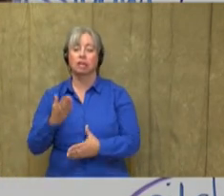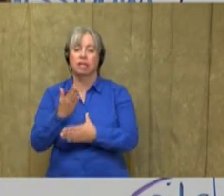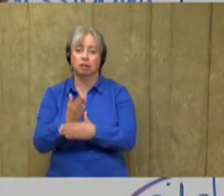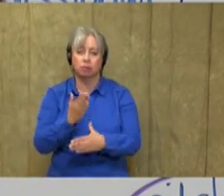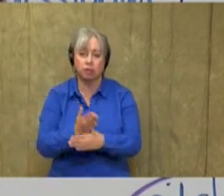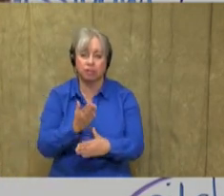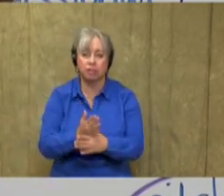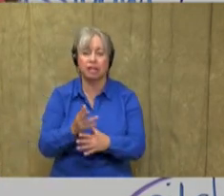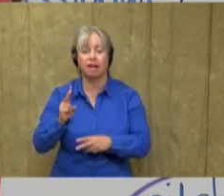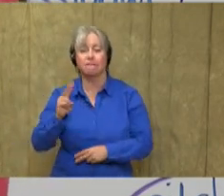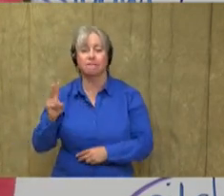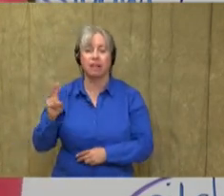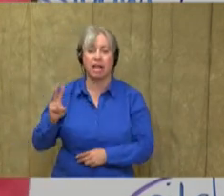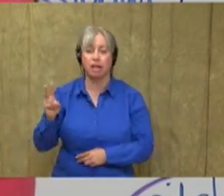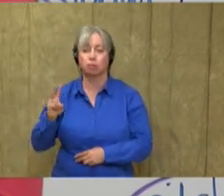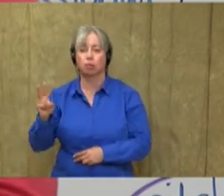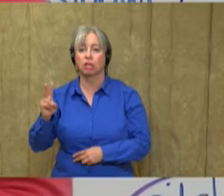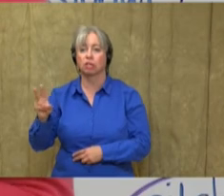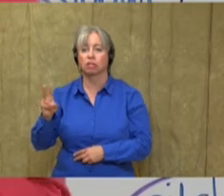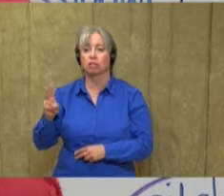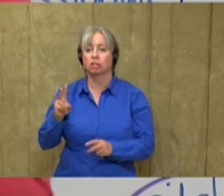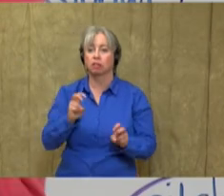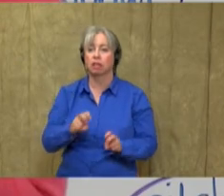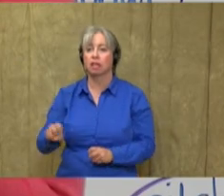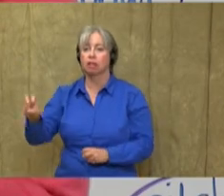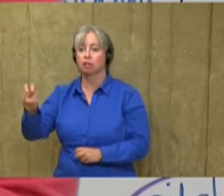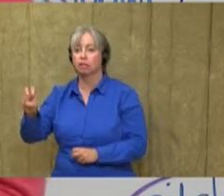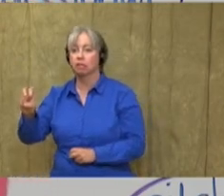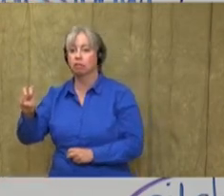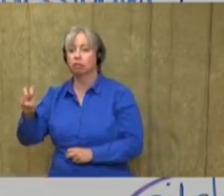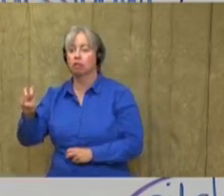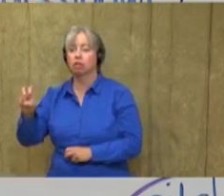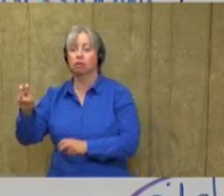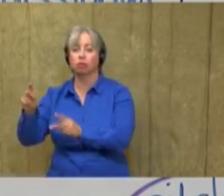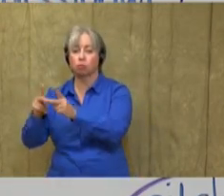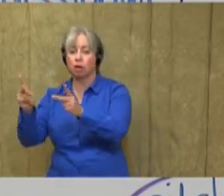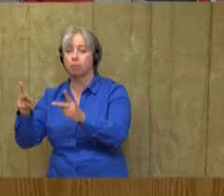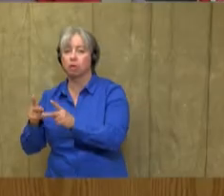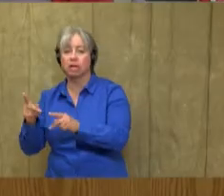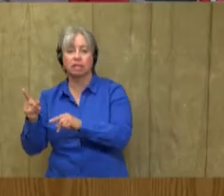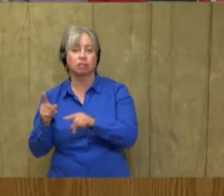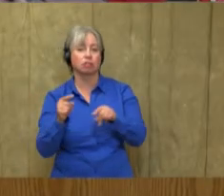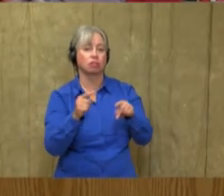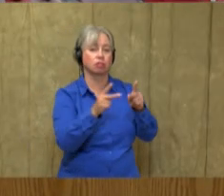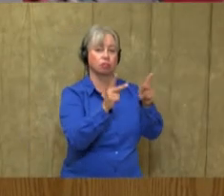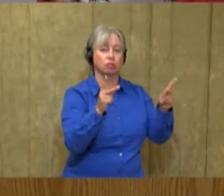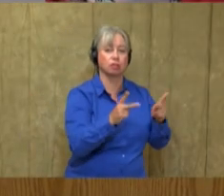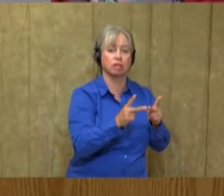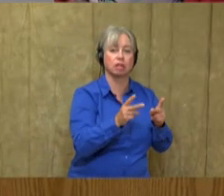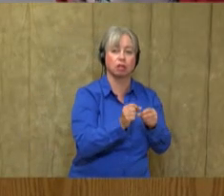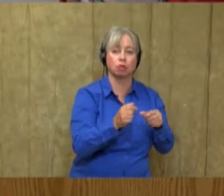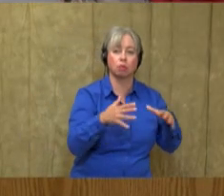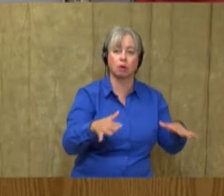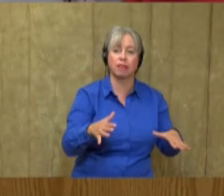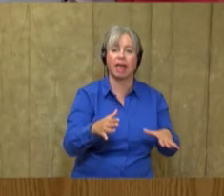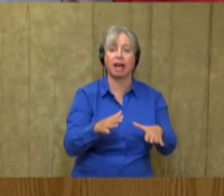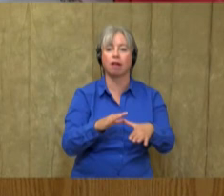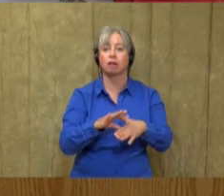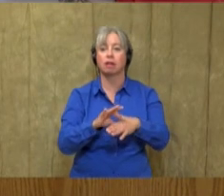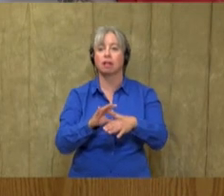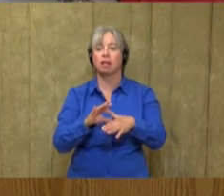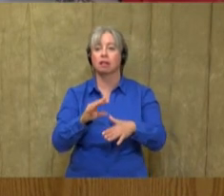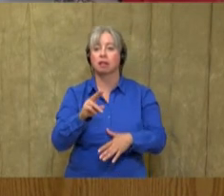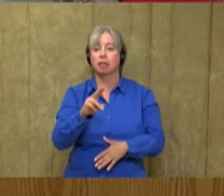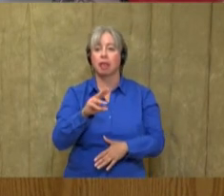or a vibration that transfers that energy from one place to another without transferring the matter.